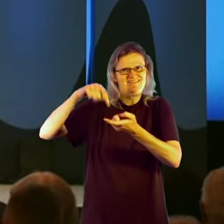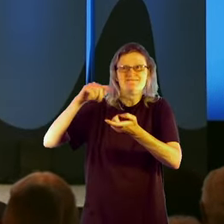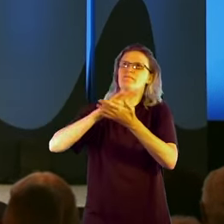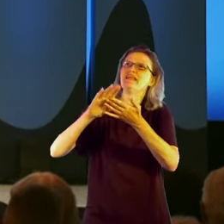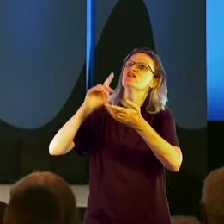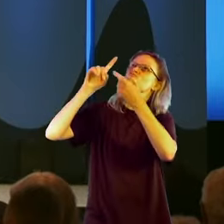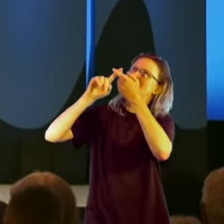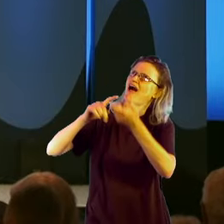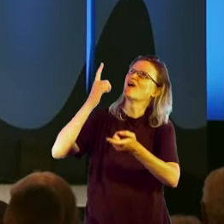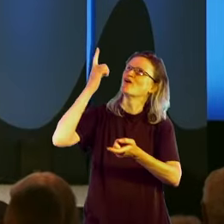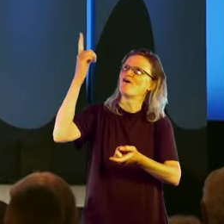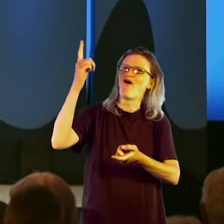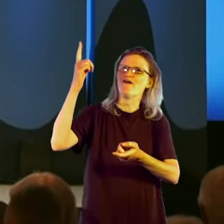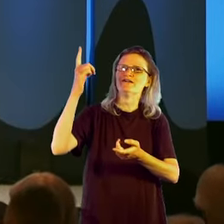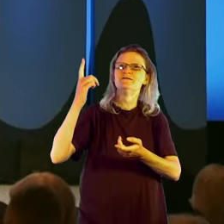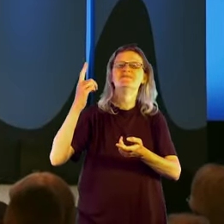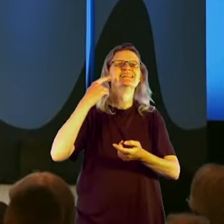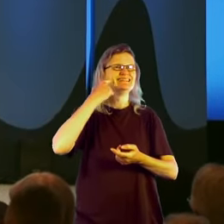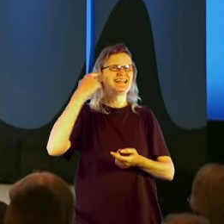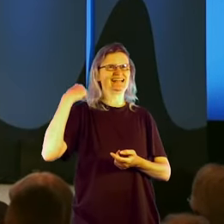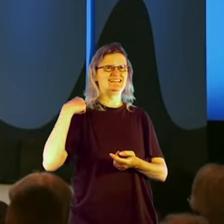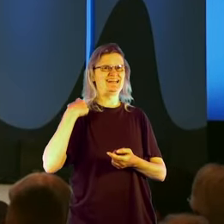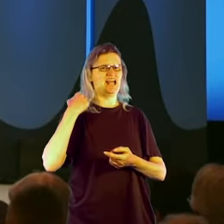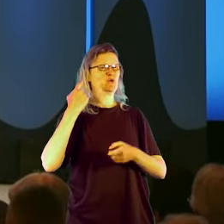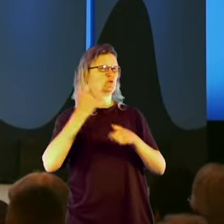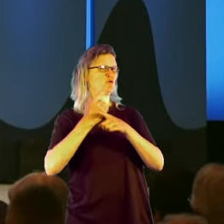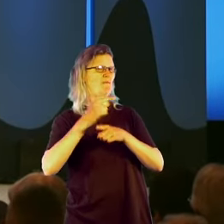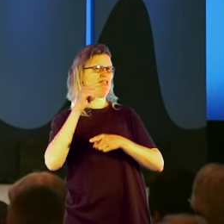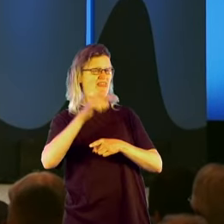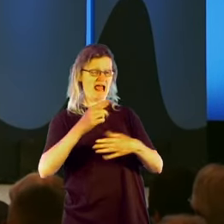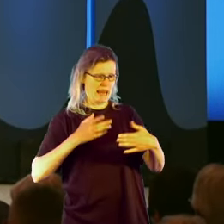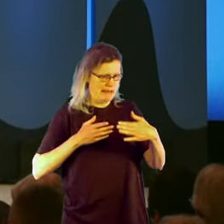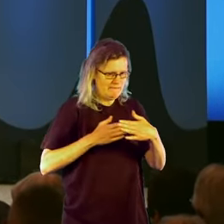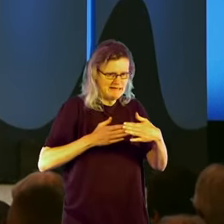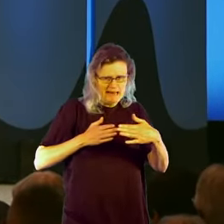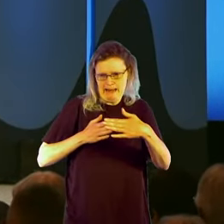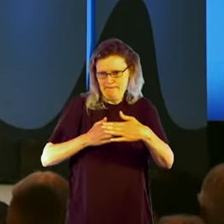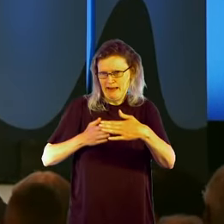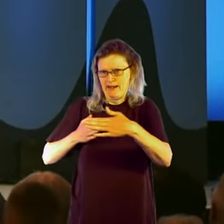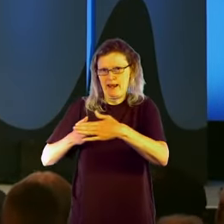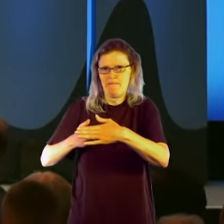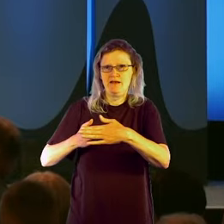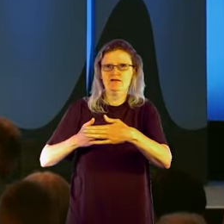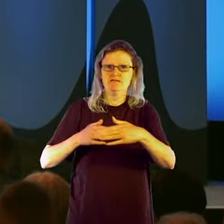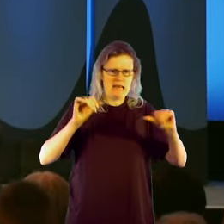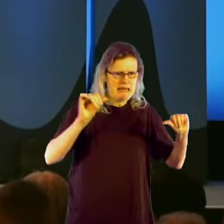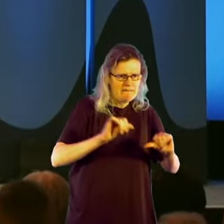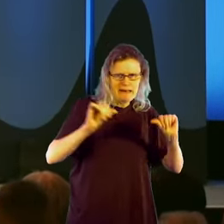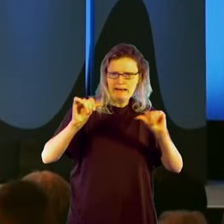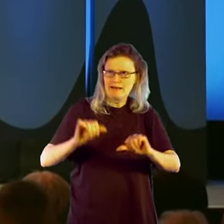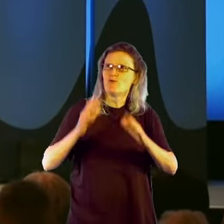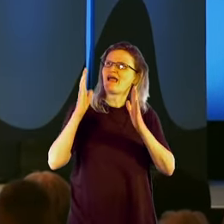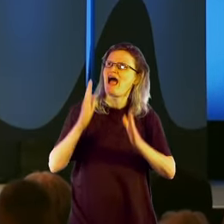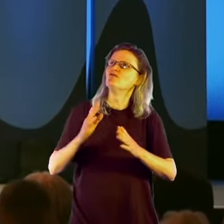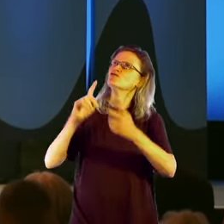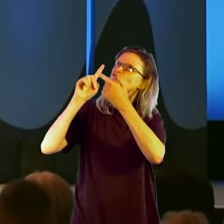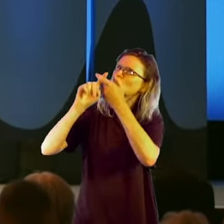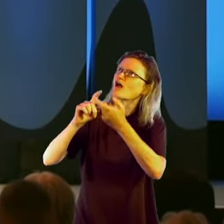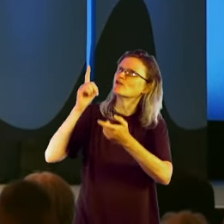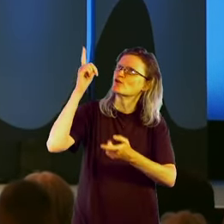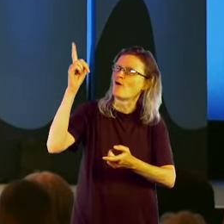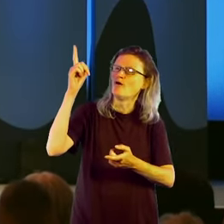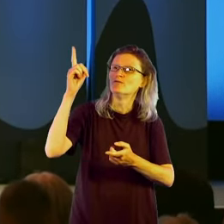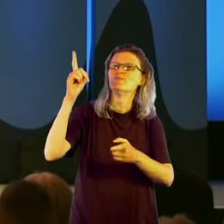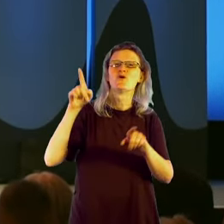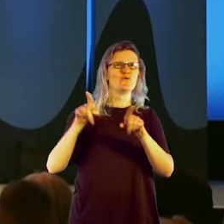on God. Totally. We looked at that yesterday in terms of just our limitations and that we need to rely and depend on and trust God. But the same